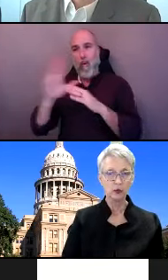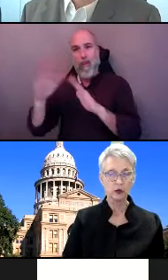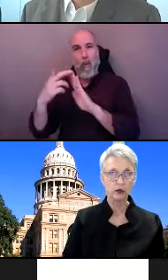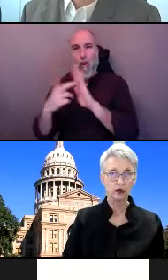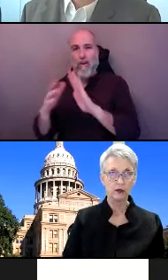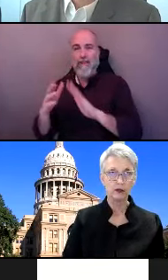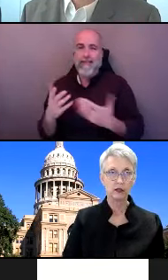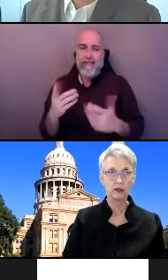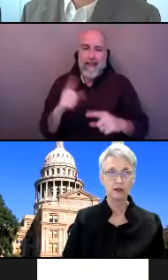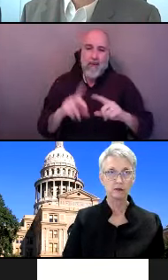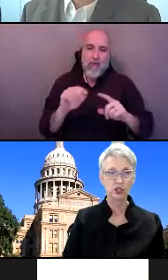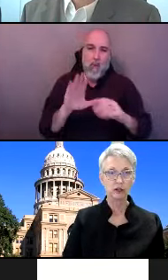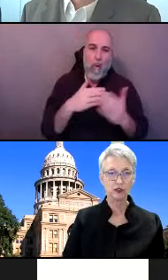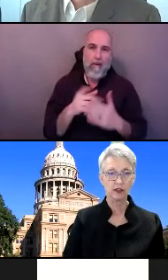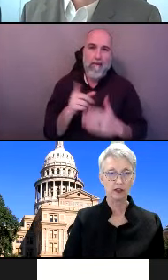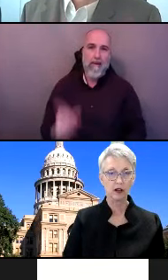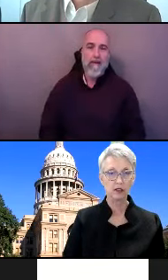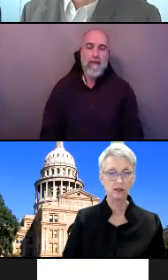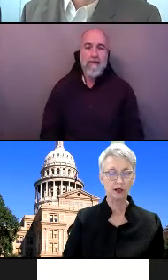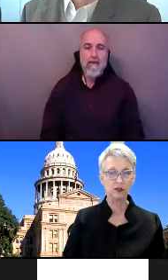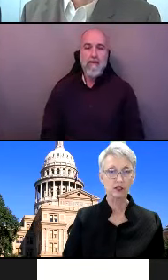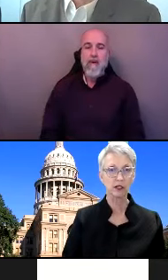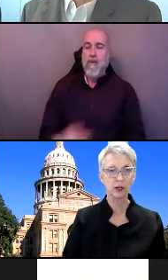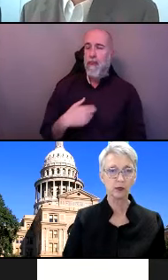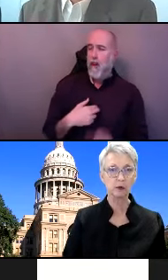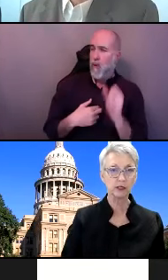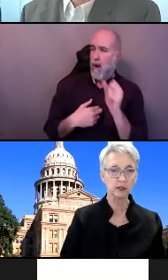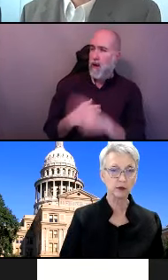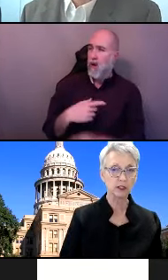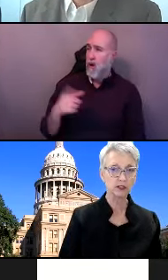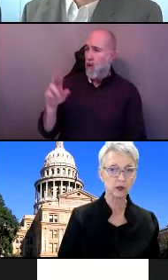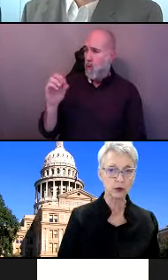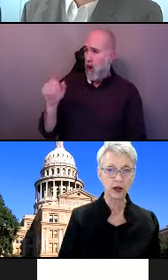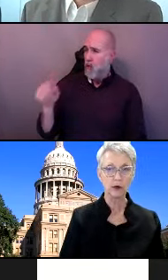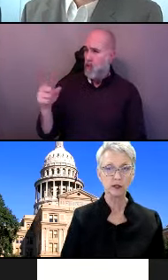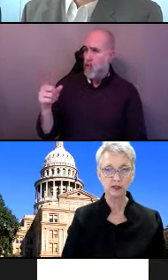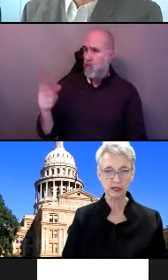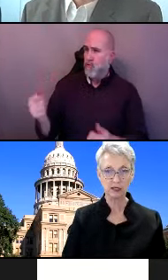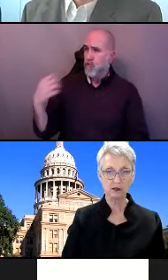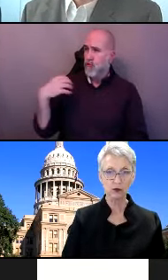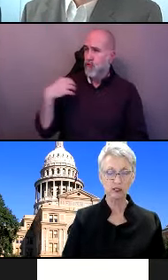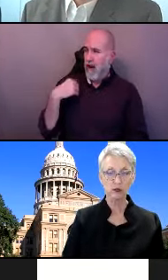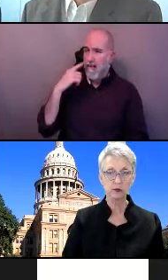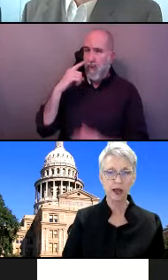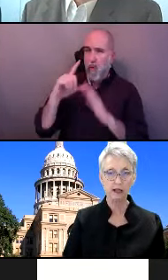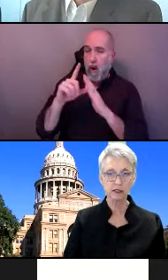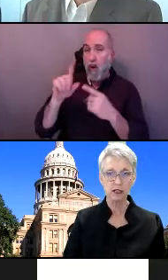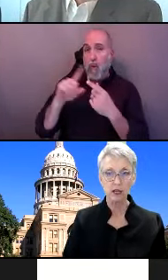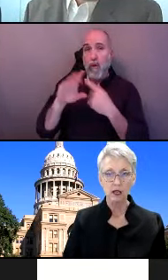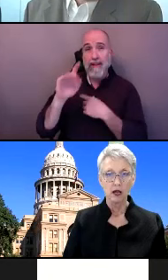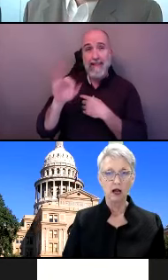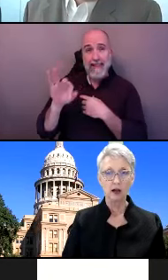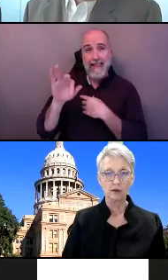Ron, you were the chair for the Austin Mayor's Committee on People with Disabilities for a while when the city ordinance was